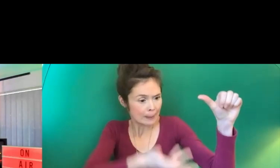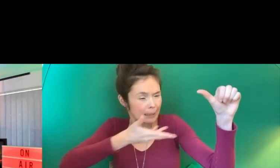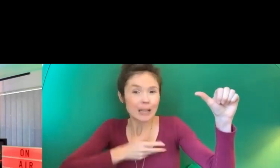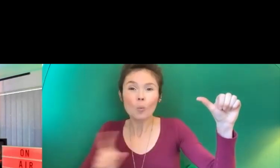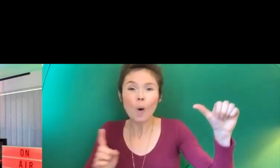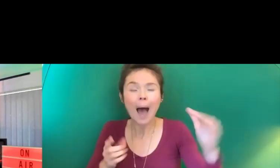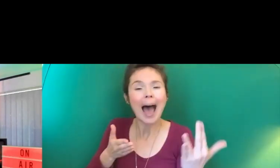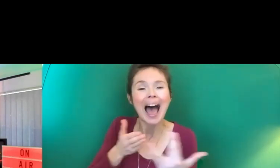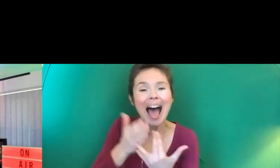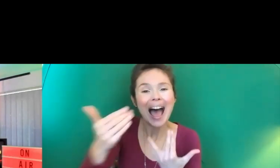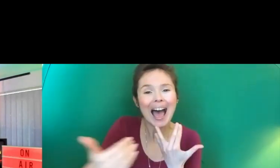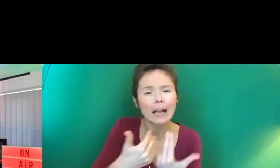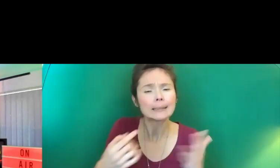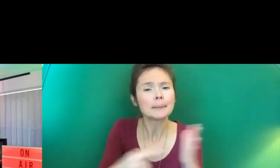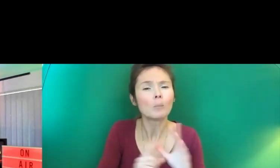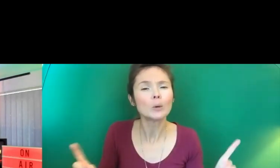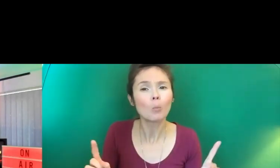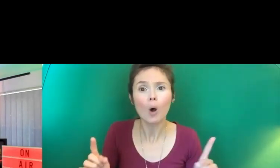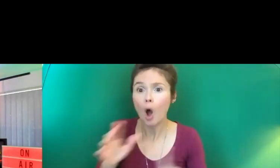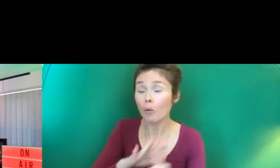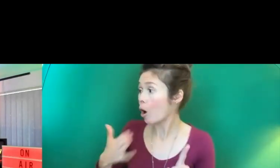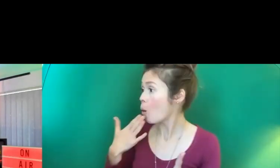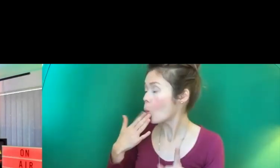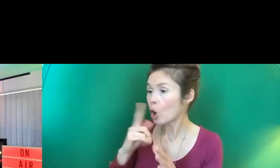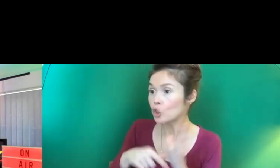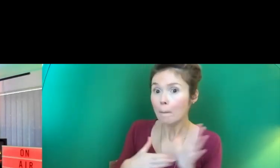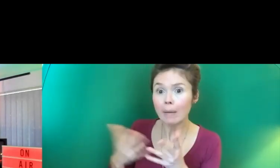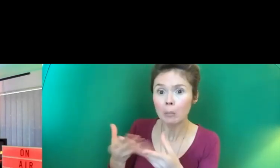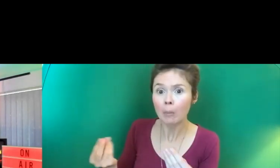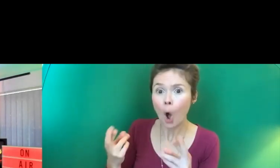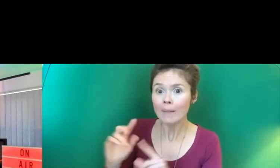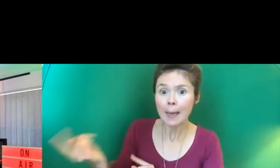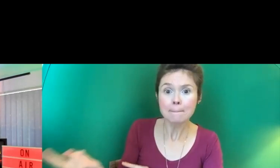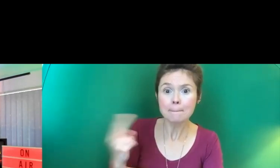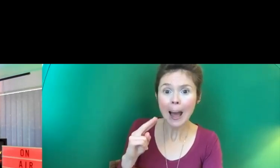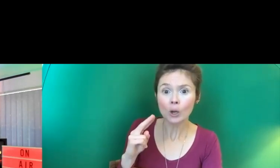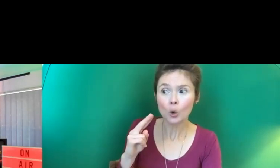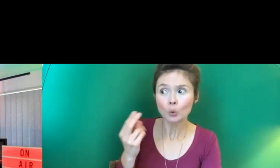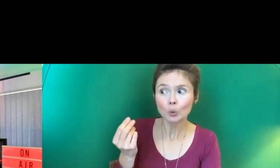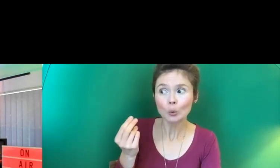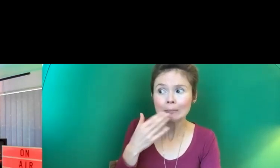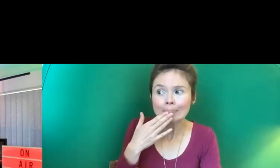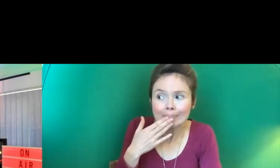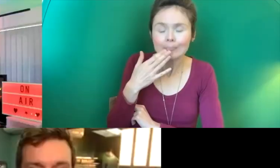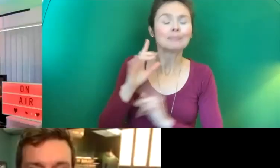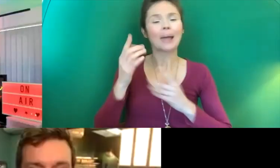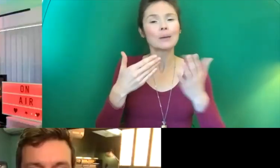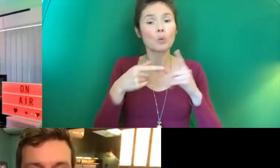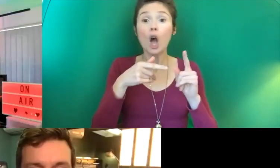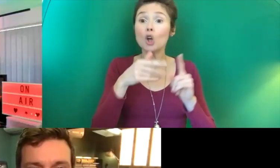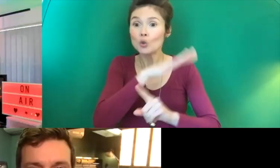access is about the environment. And we've lost John for a minute, but hopefully he'll come back in. But, you know, the environment is what creates